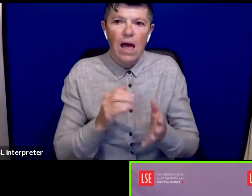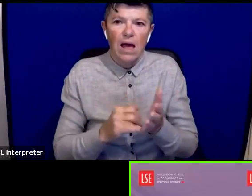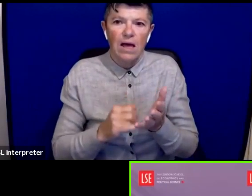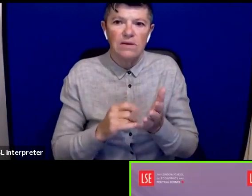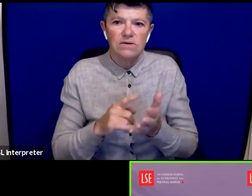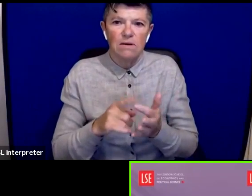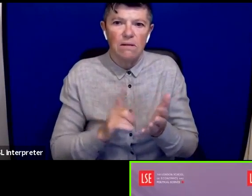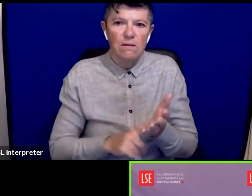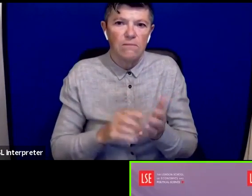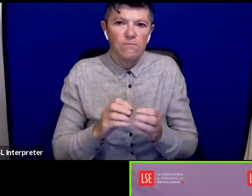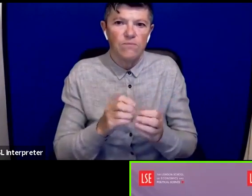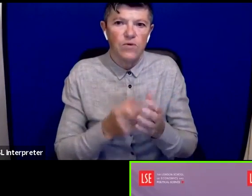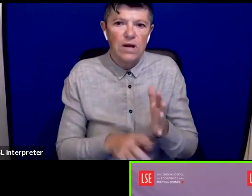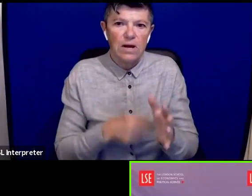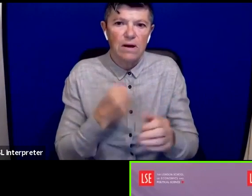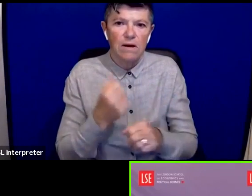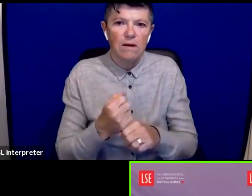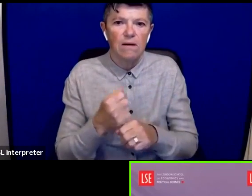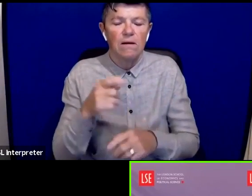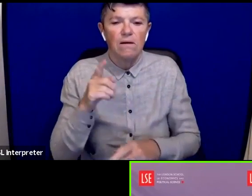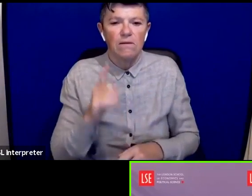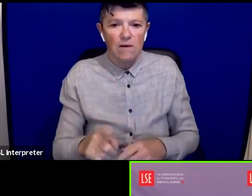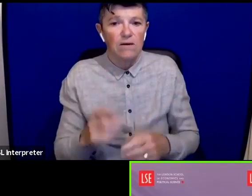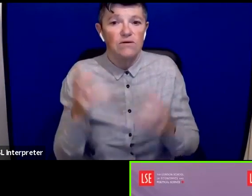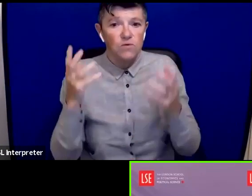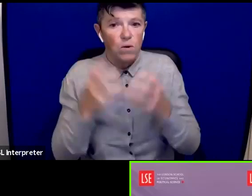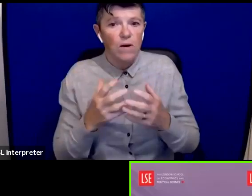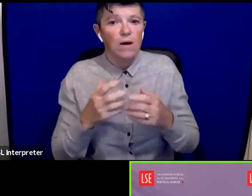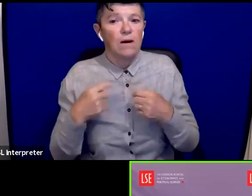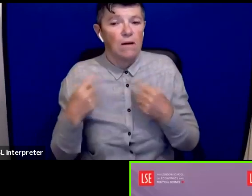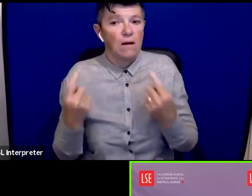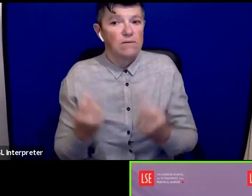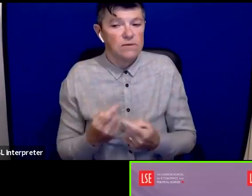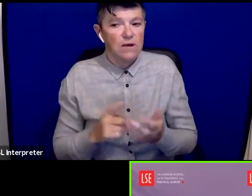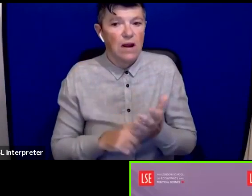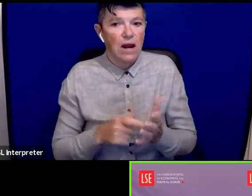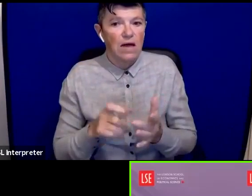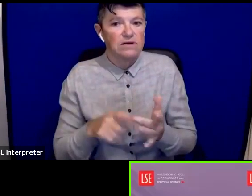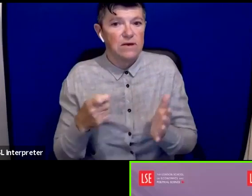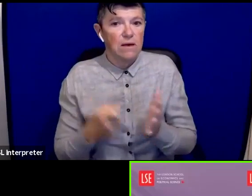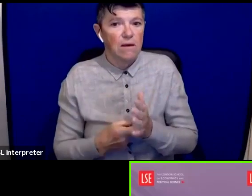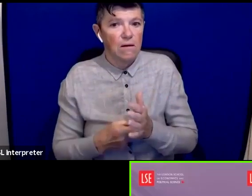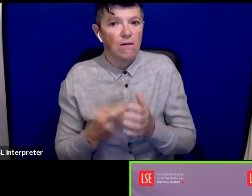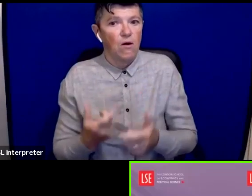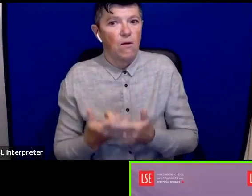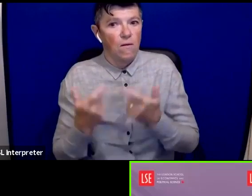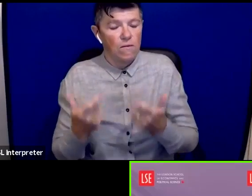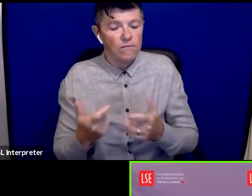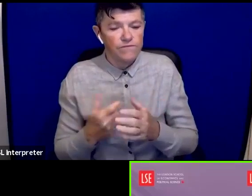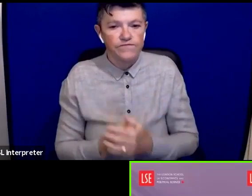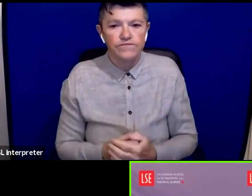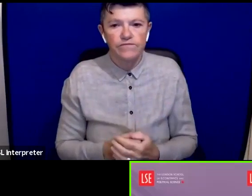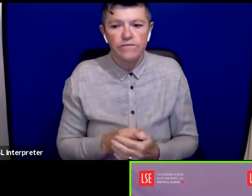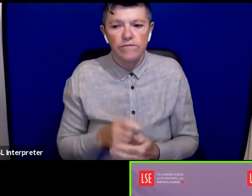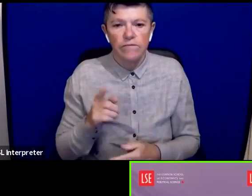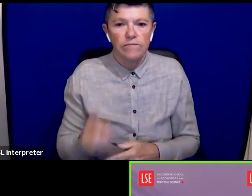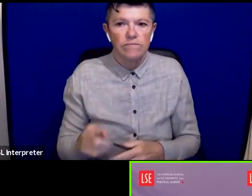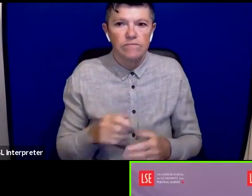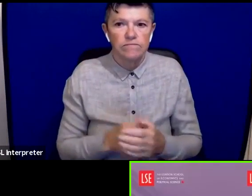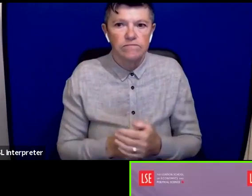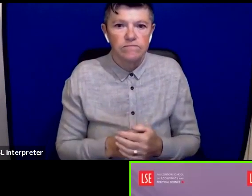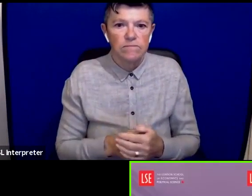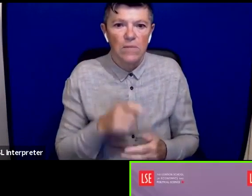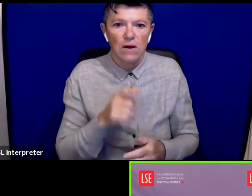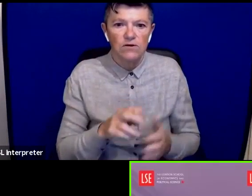is something that's worrying us a lot in the LSELACIR panel. And he says, given Nora Lustig's